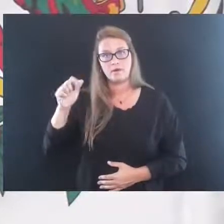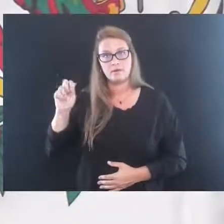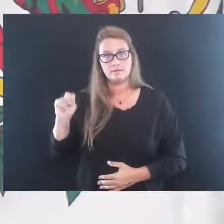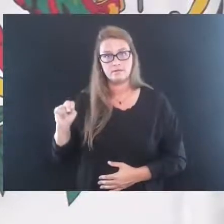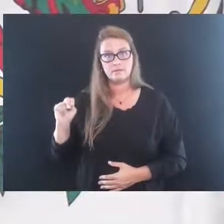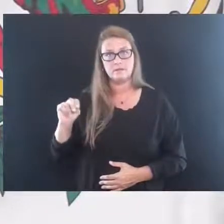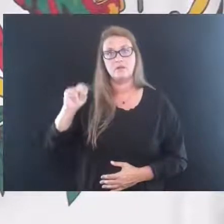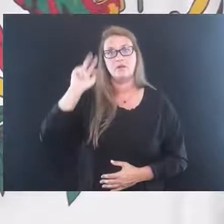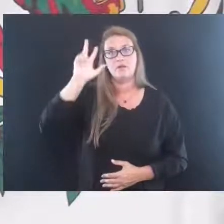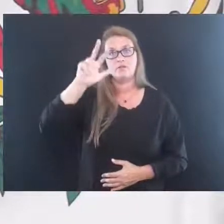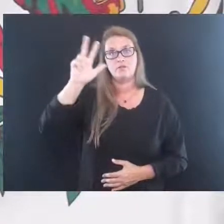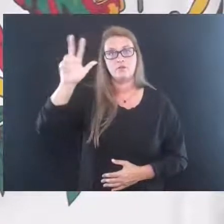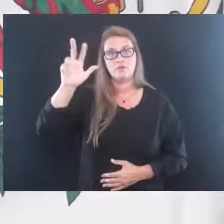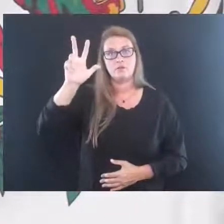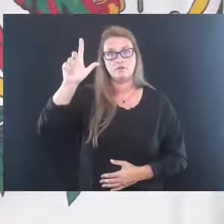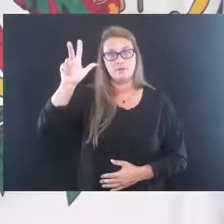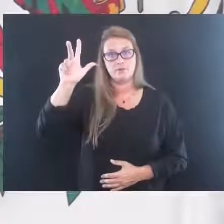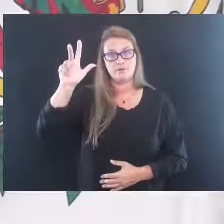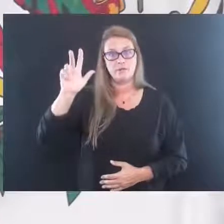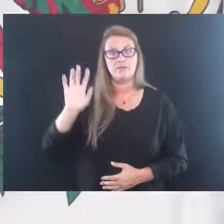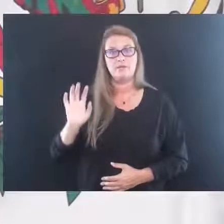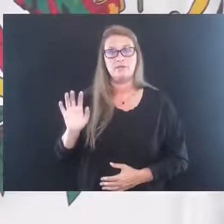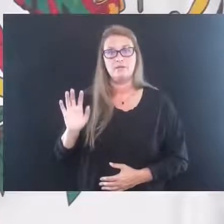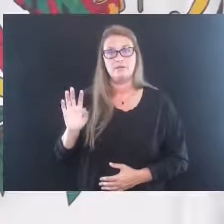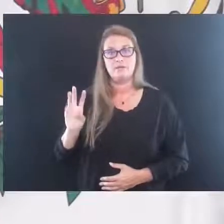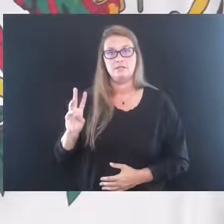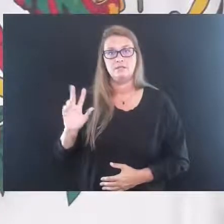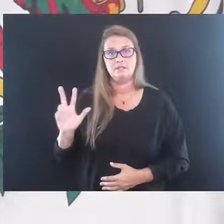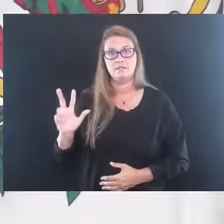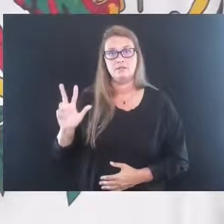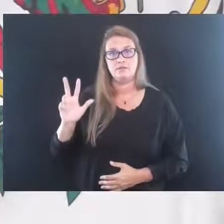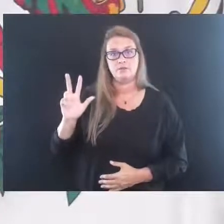The 3,323rd death, a